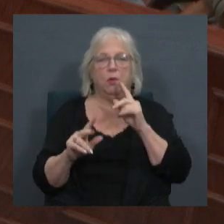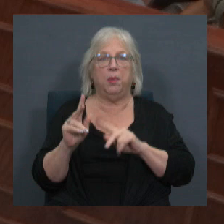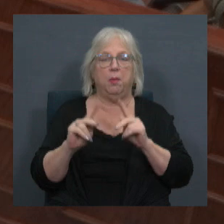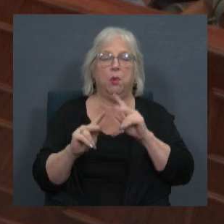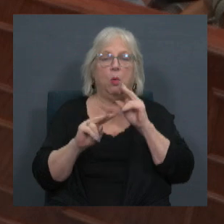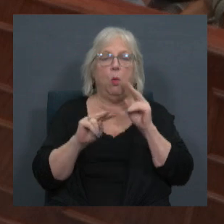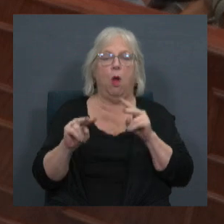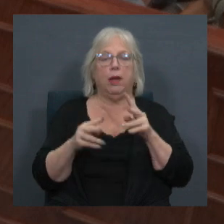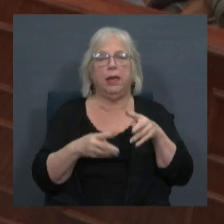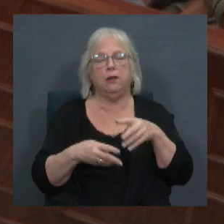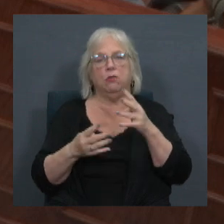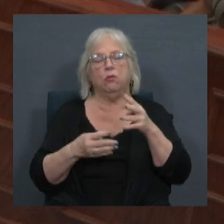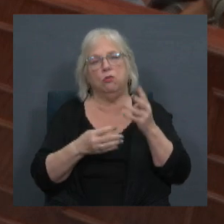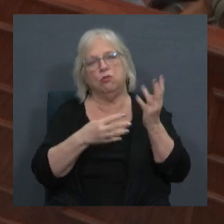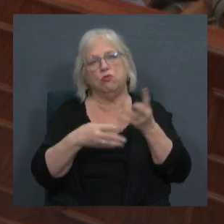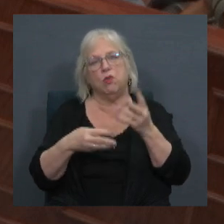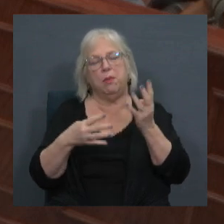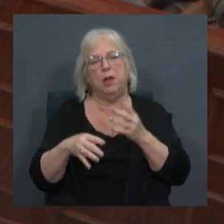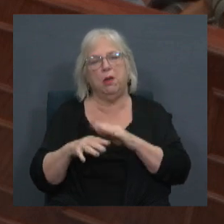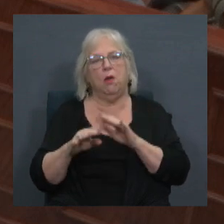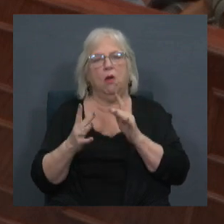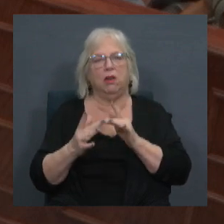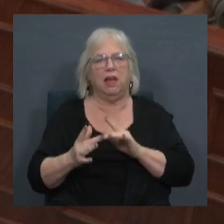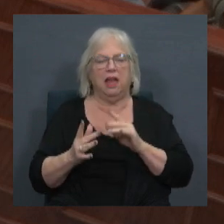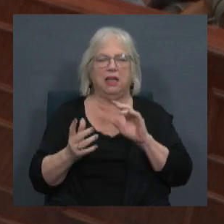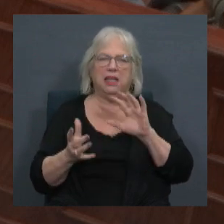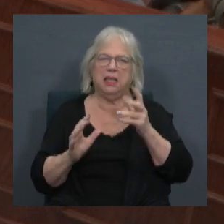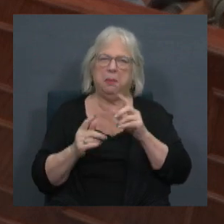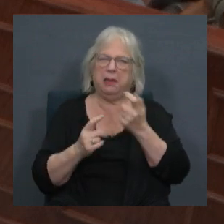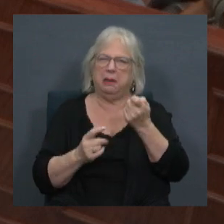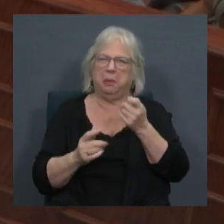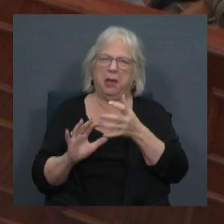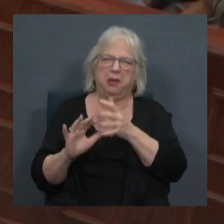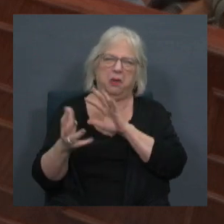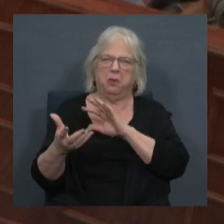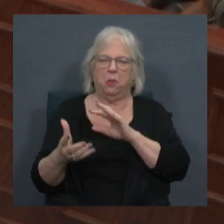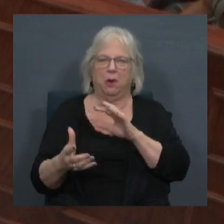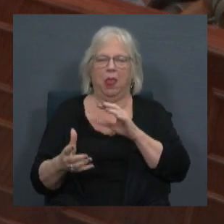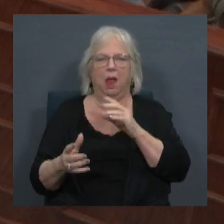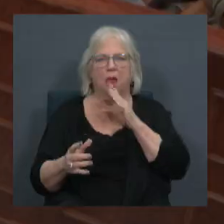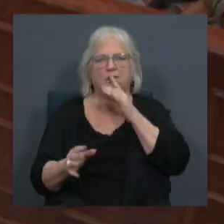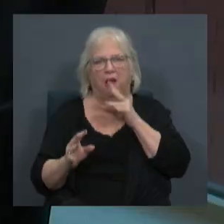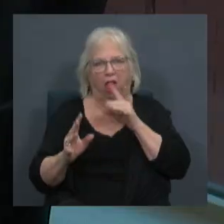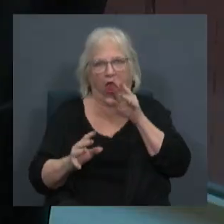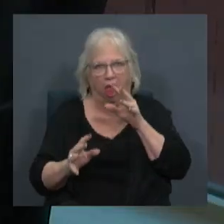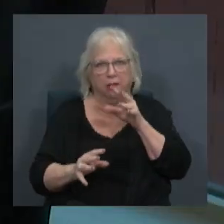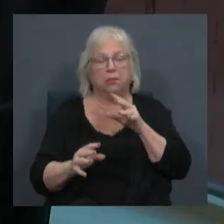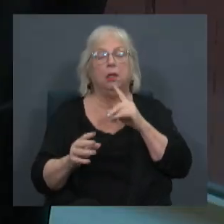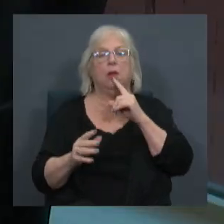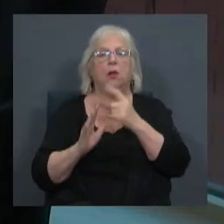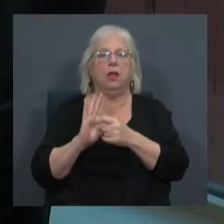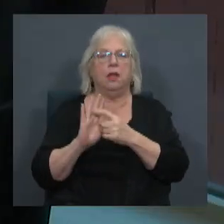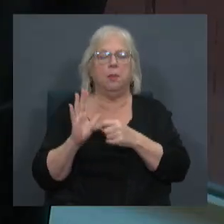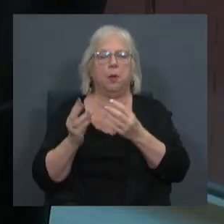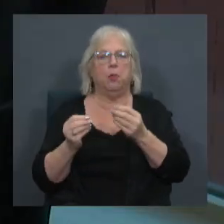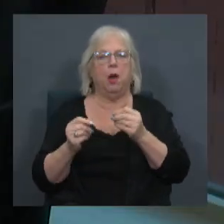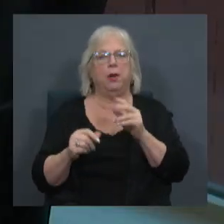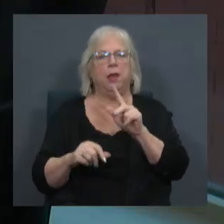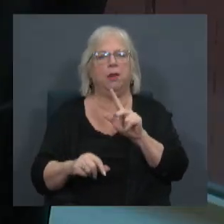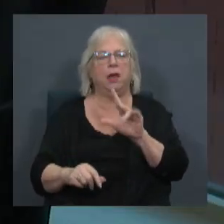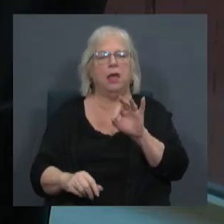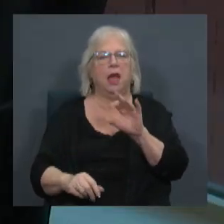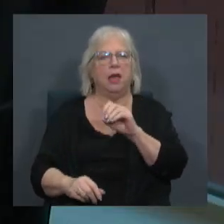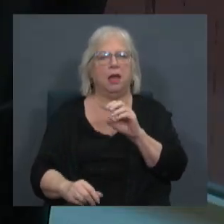and streaming online, and it seems a bit distorted. Madam Clerk. An ordinance to condemn the property located at